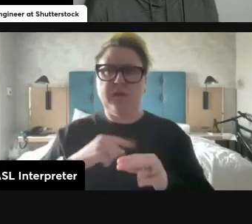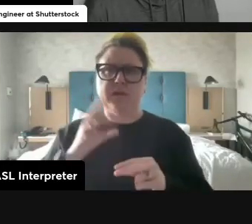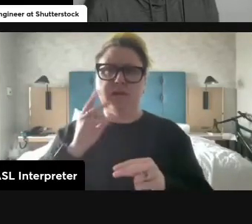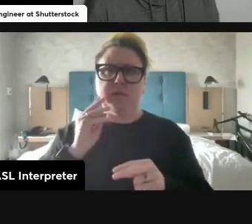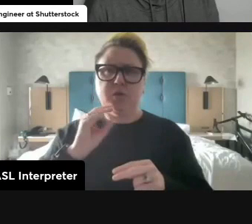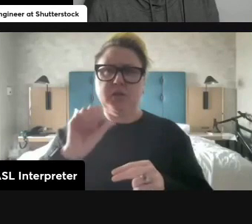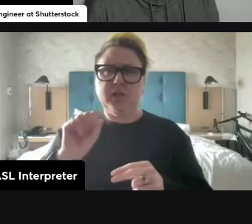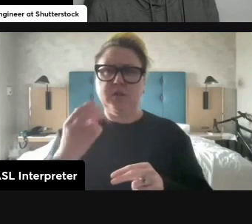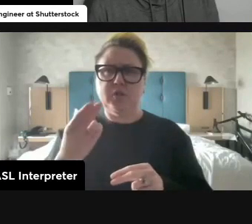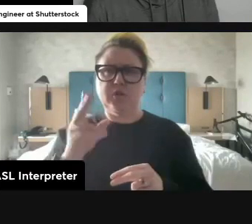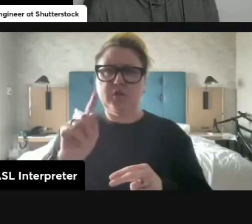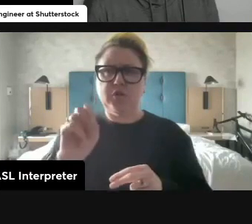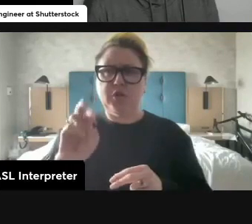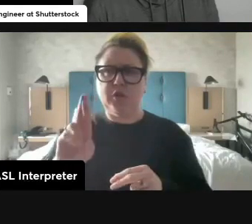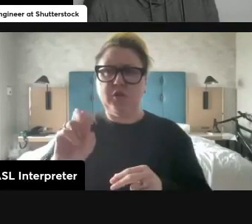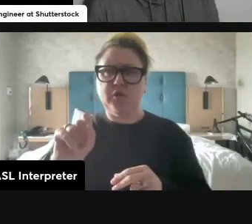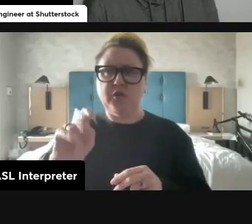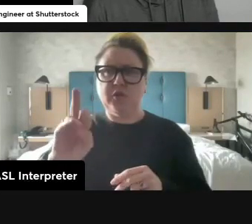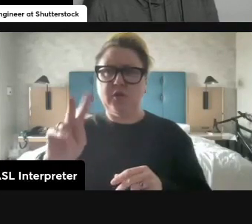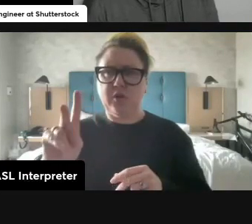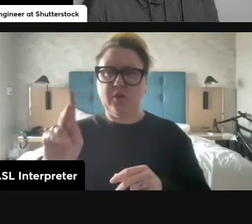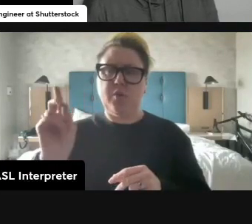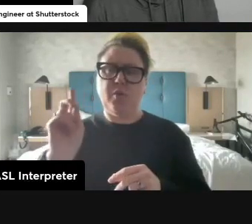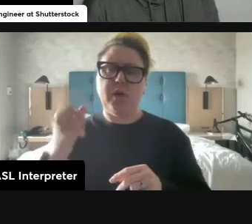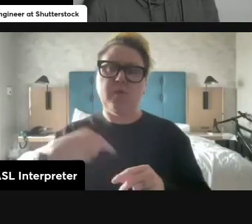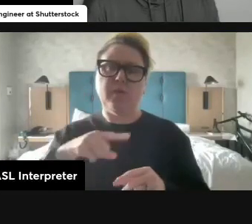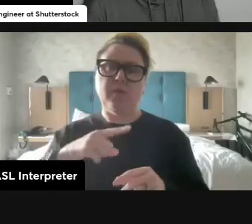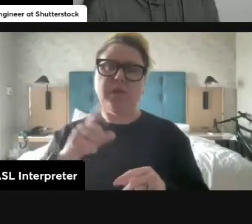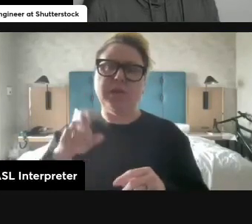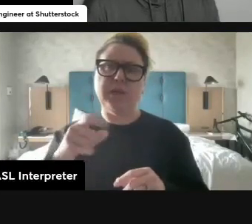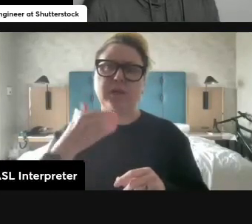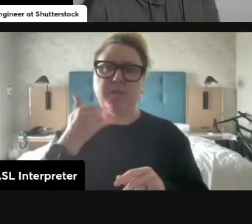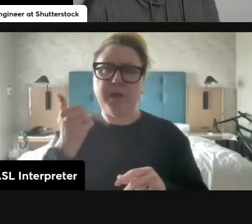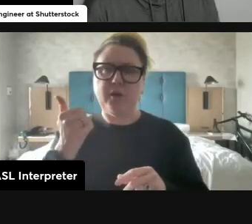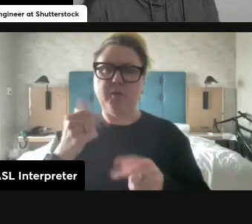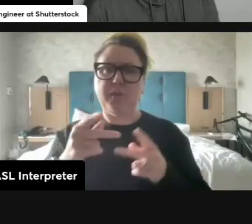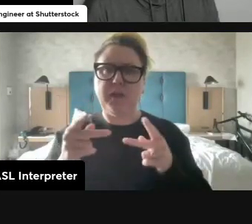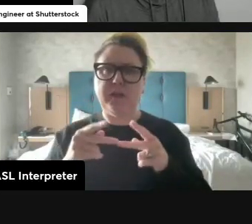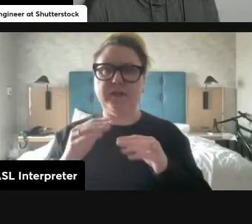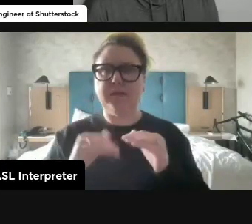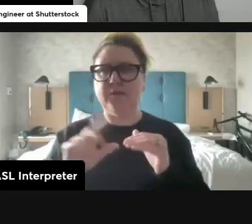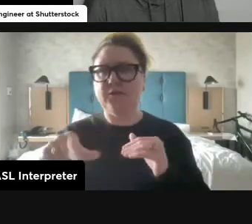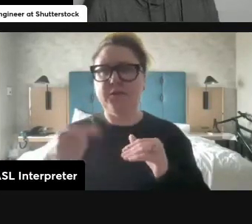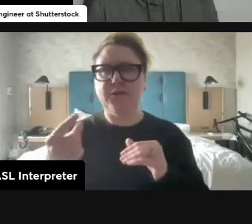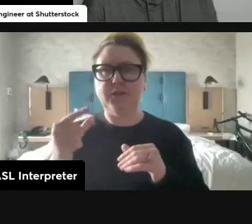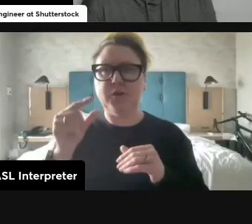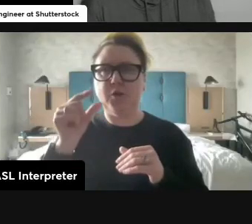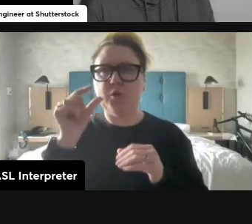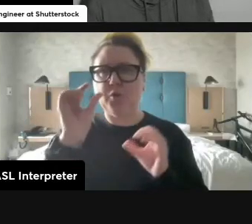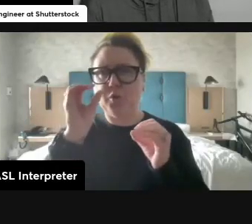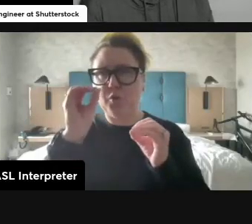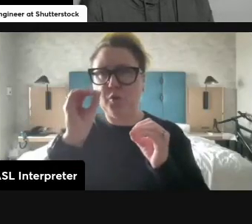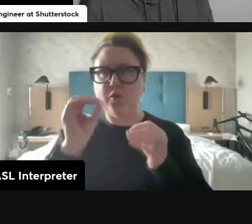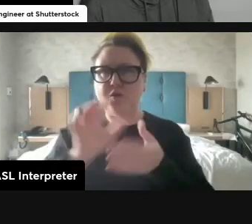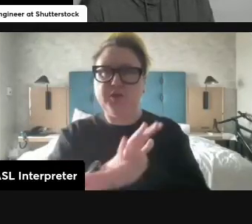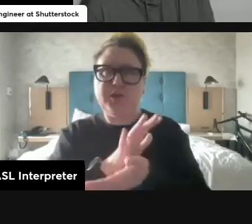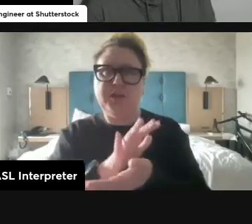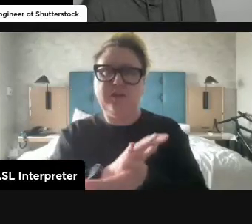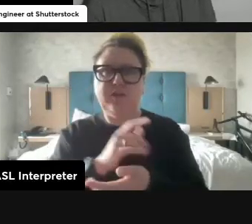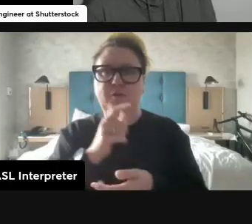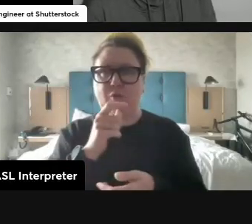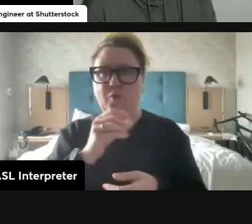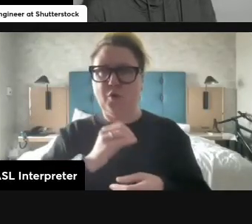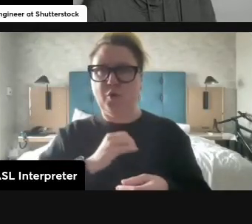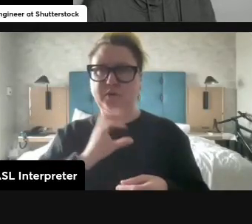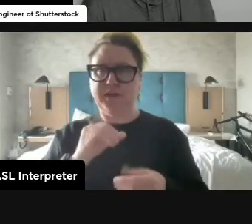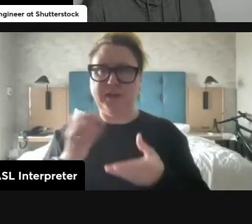where we needed a better place than a Google Sheet to keep track of, okay, who owns this service or that service or this